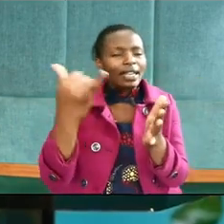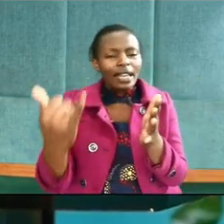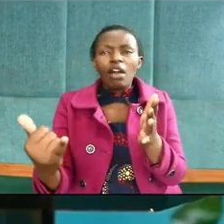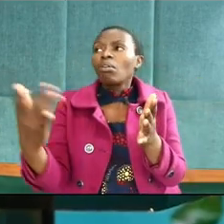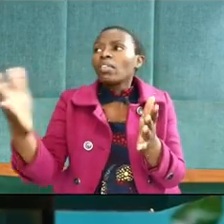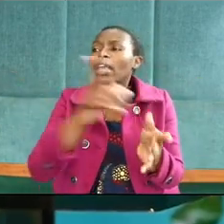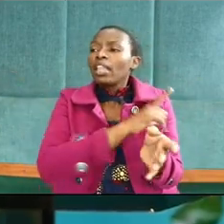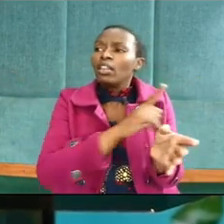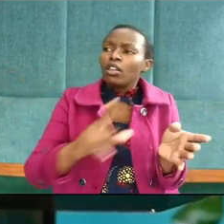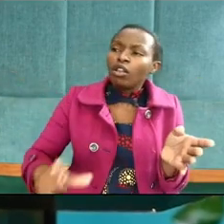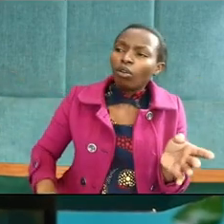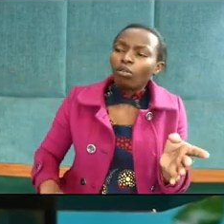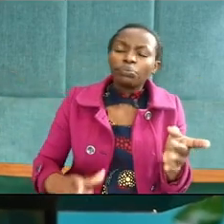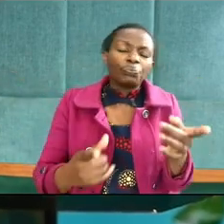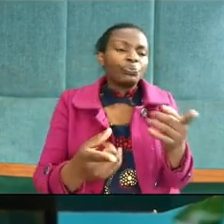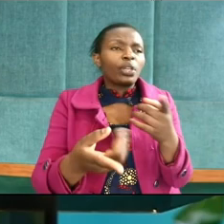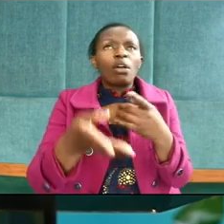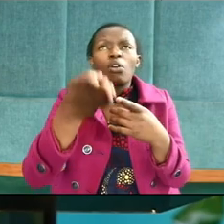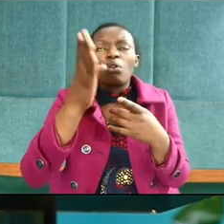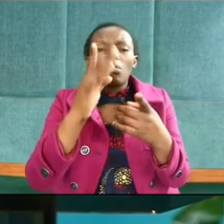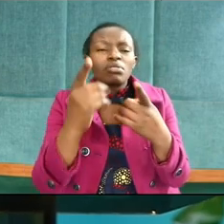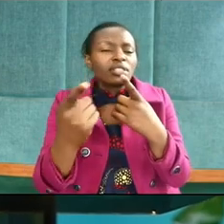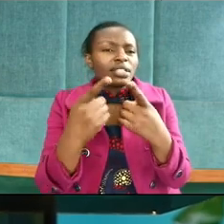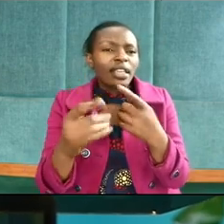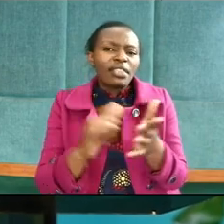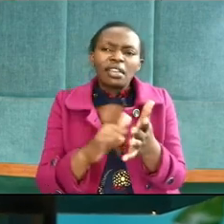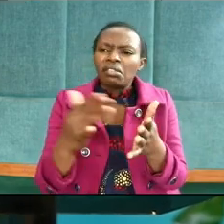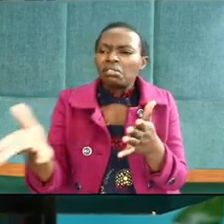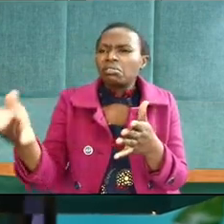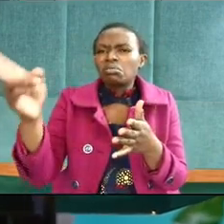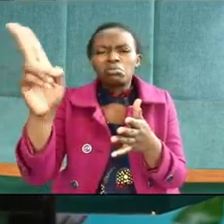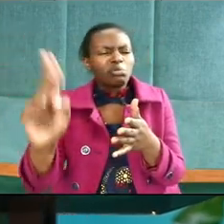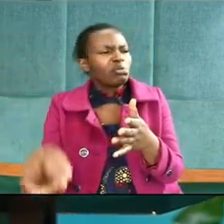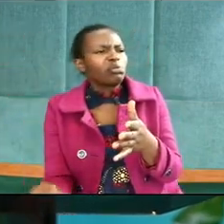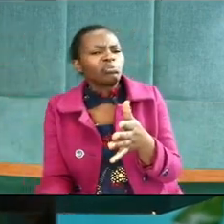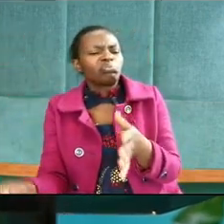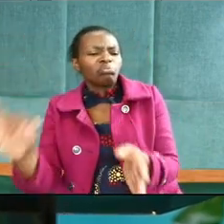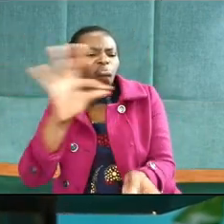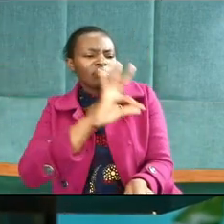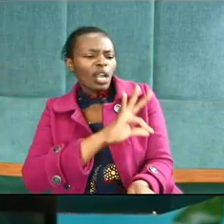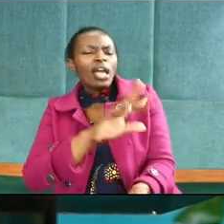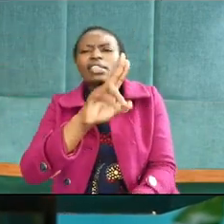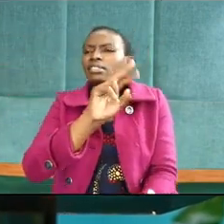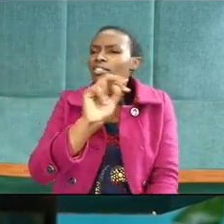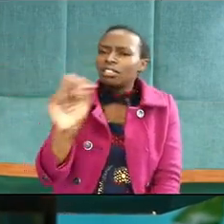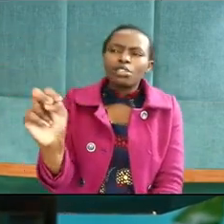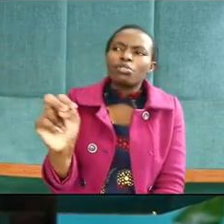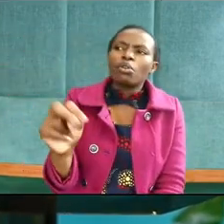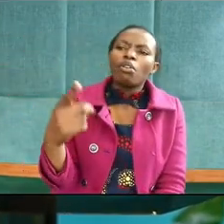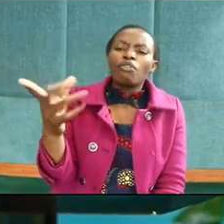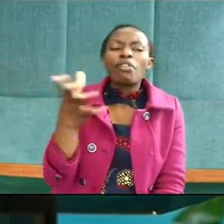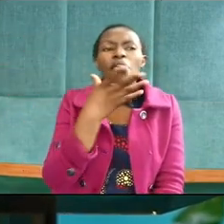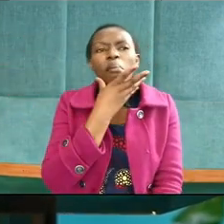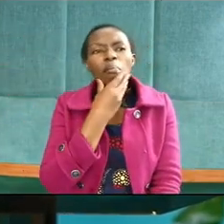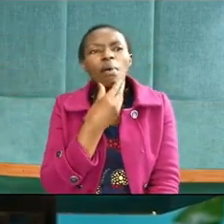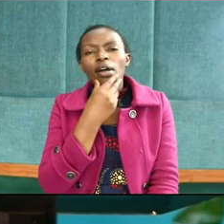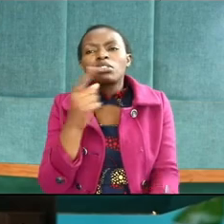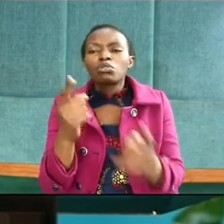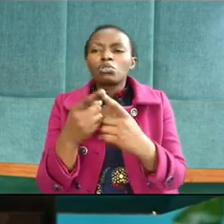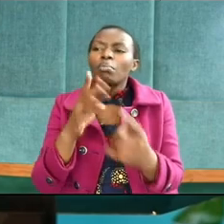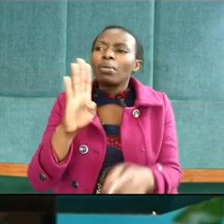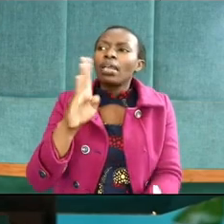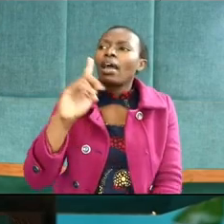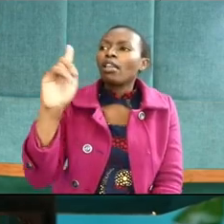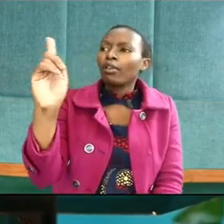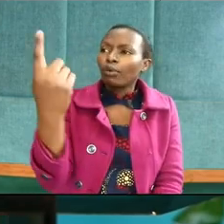the Lord God said, it is not beneficial for the man to be